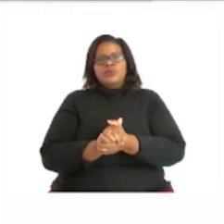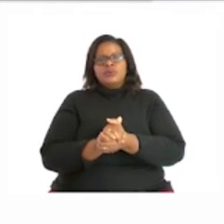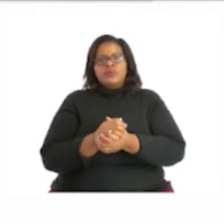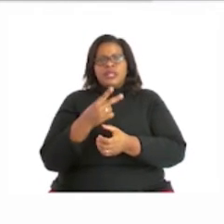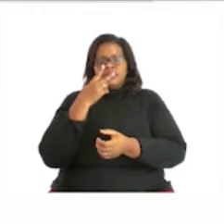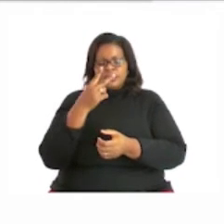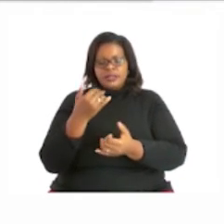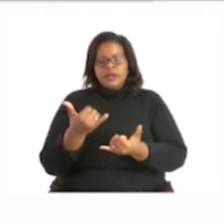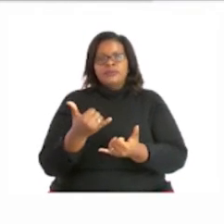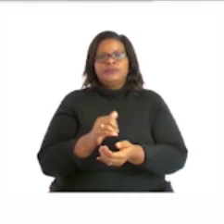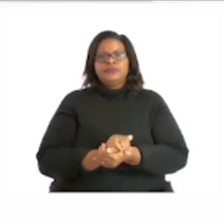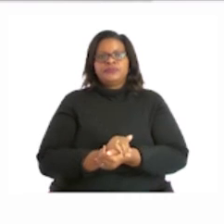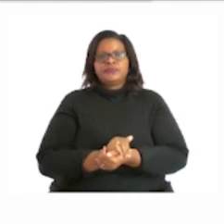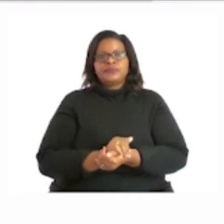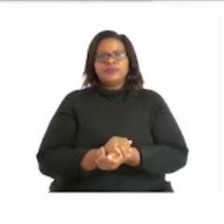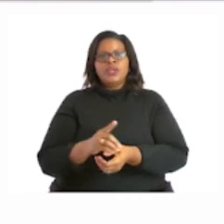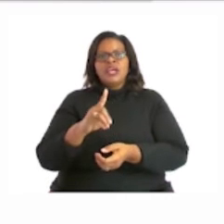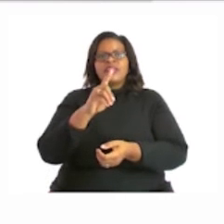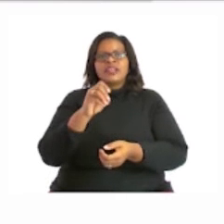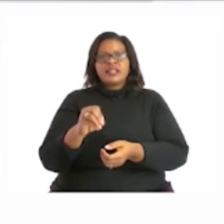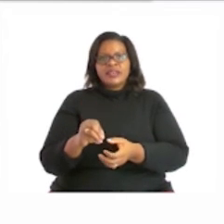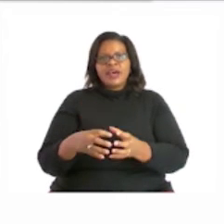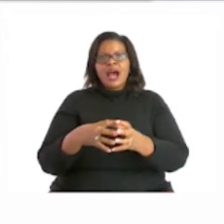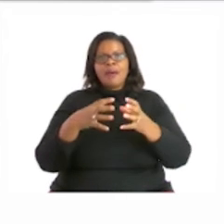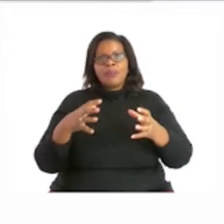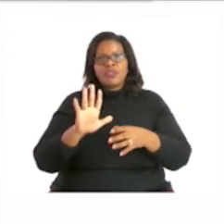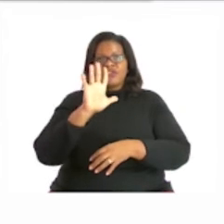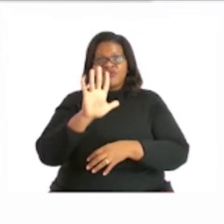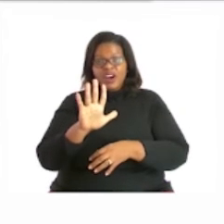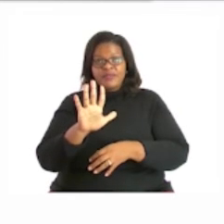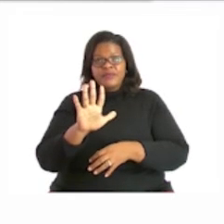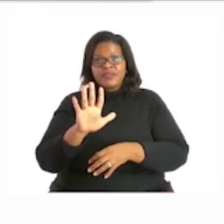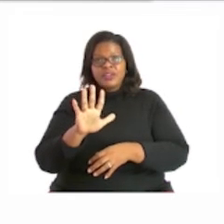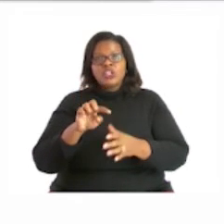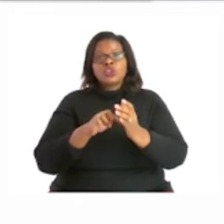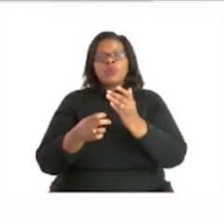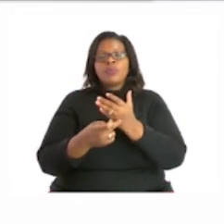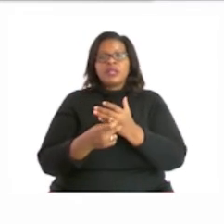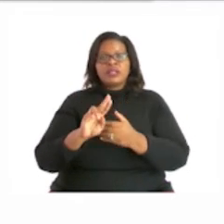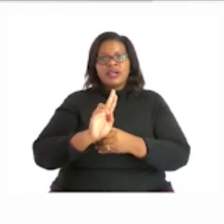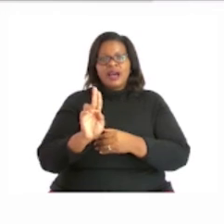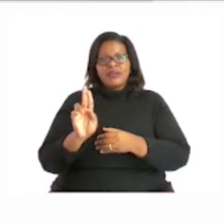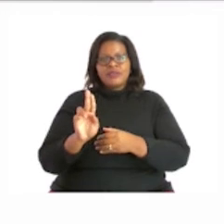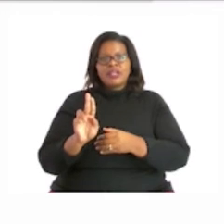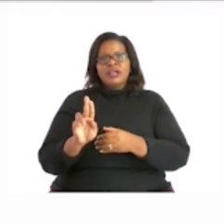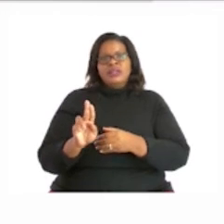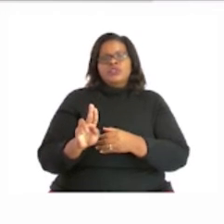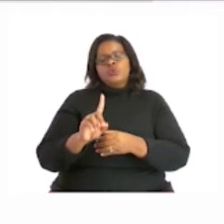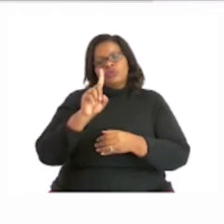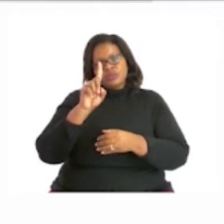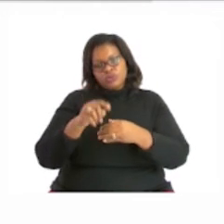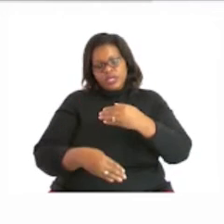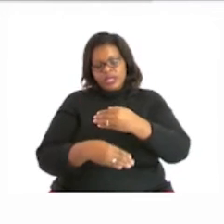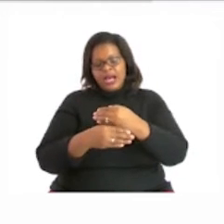see. There they say, the 10s are more than 5, so that means the 100 becomes 1 bigger.